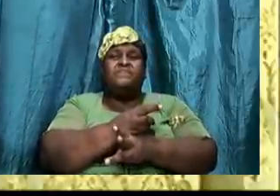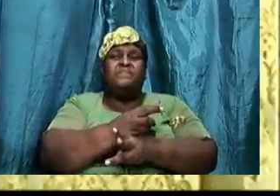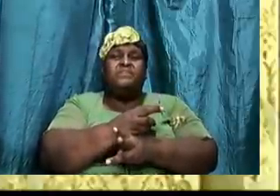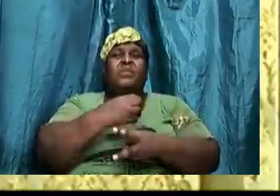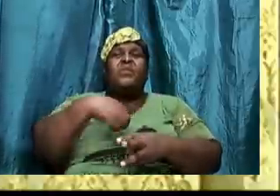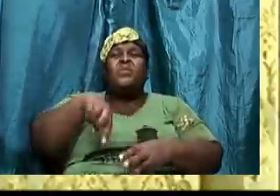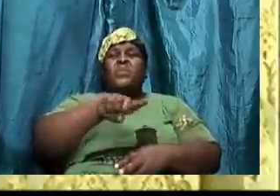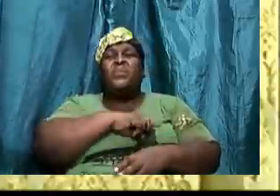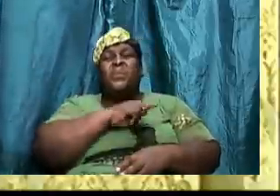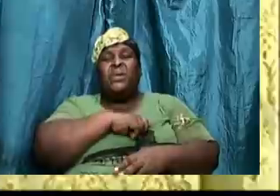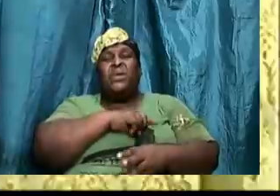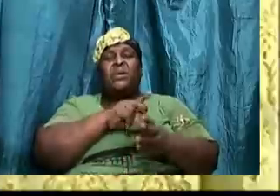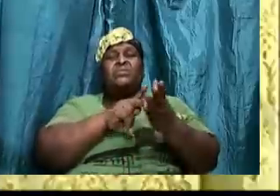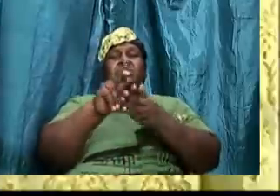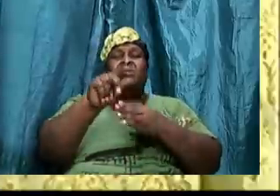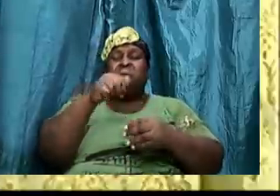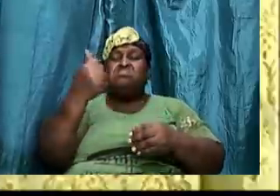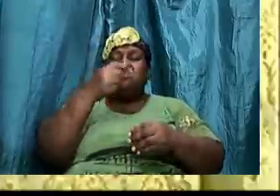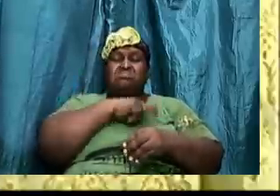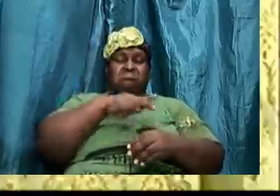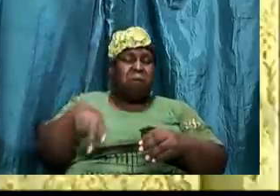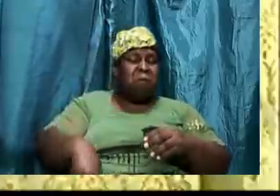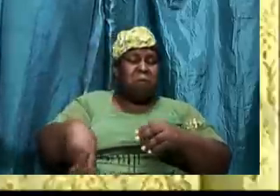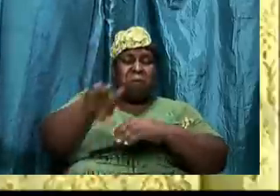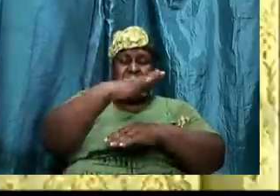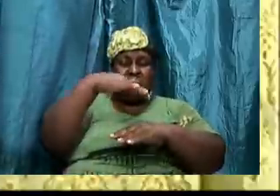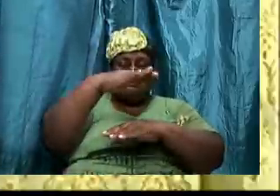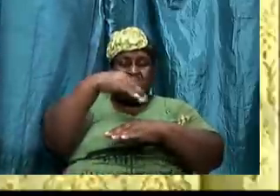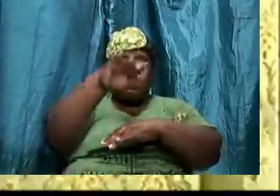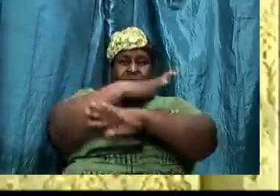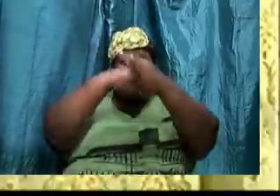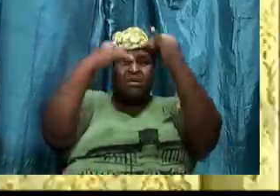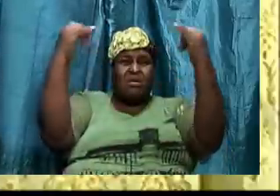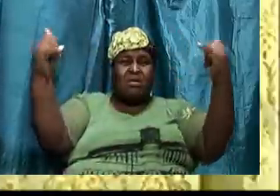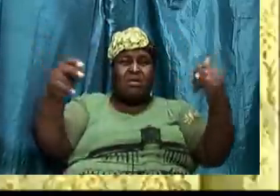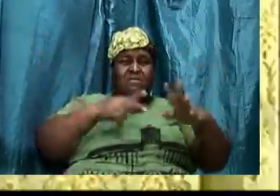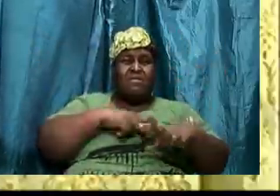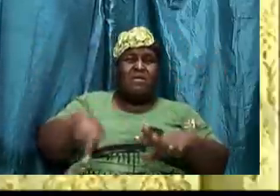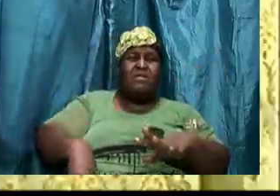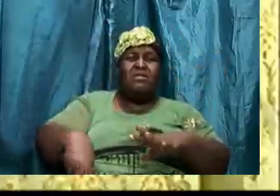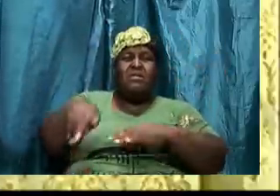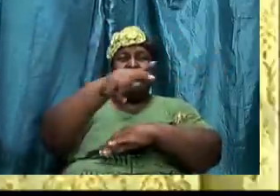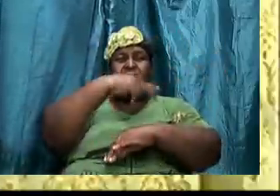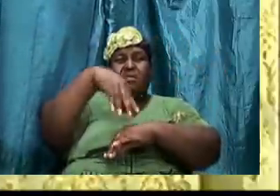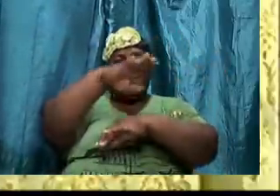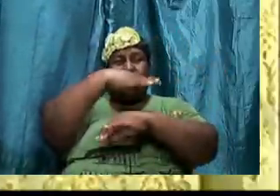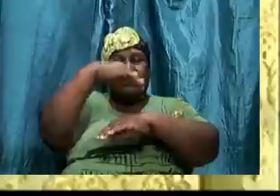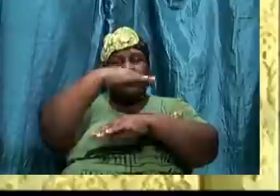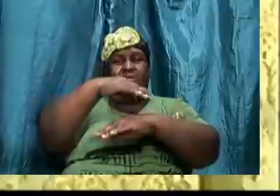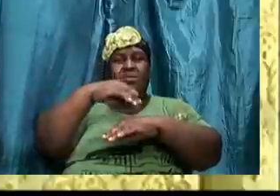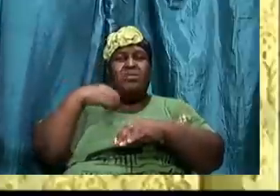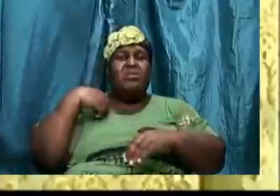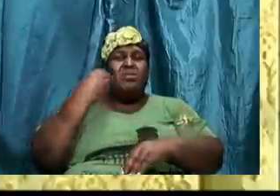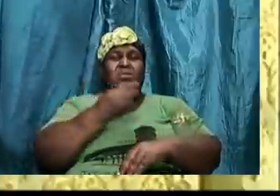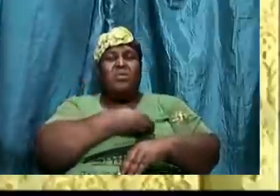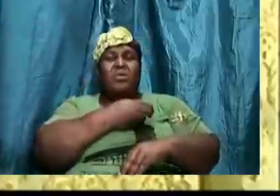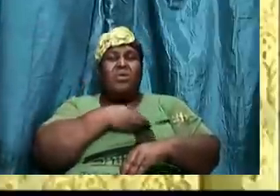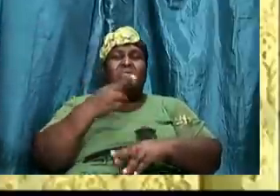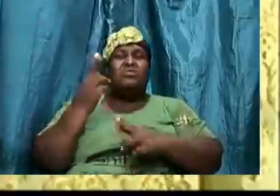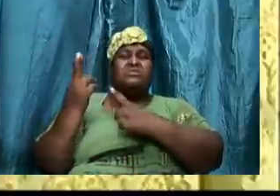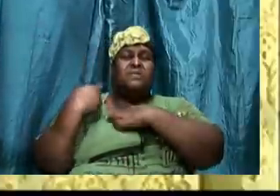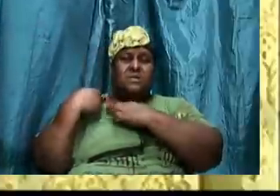we represent another kingdom. We represent a heavenly kingdom. And it is our responsibility to reflect